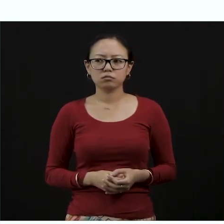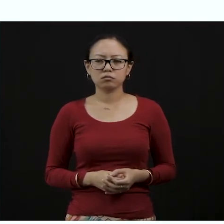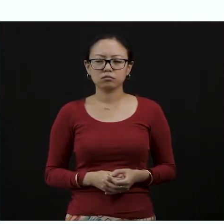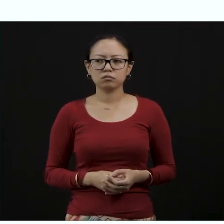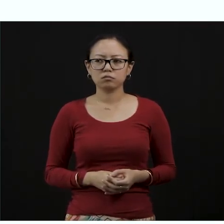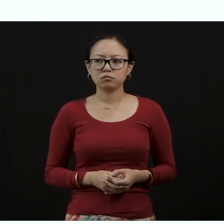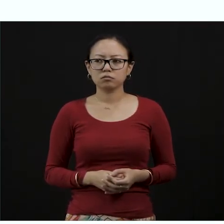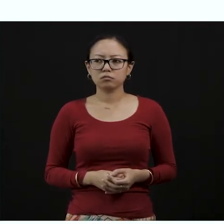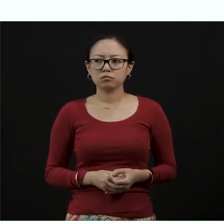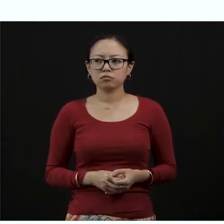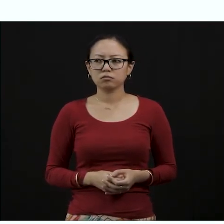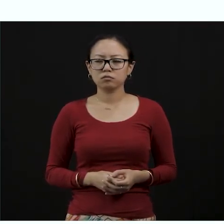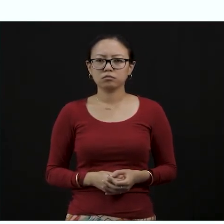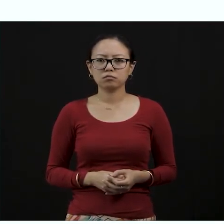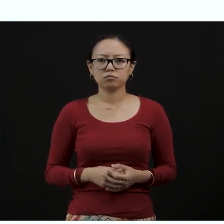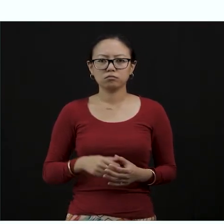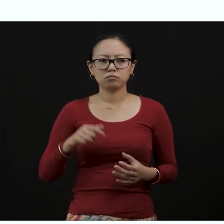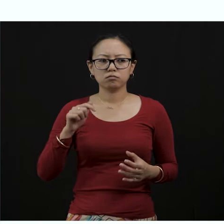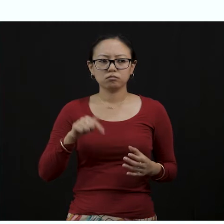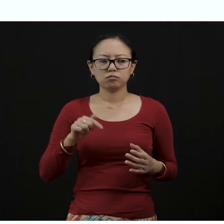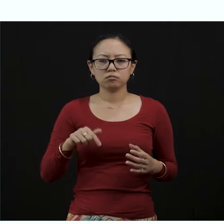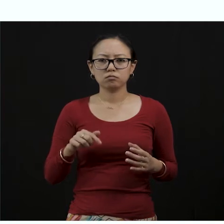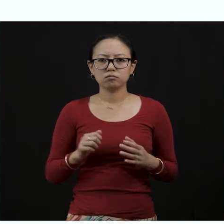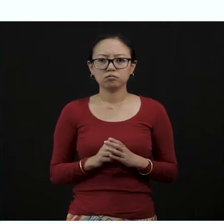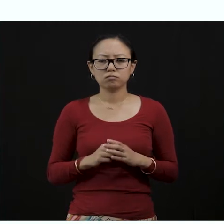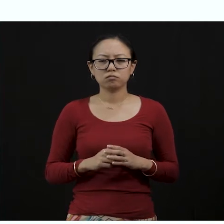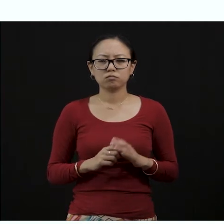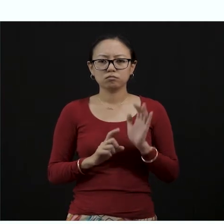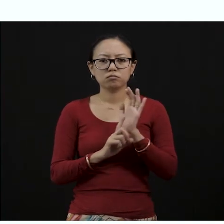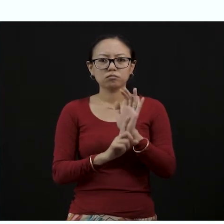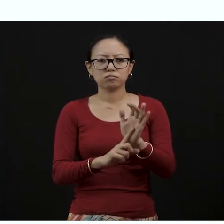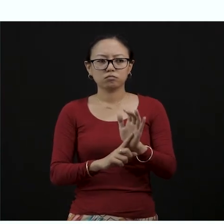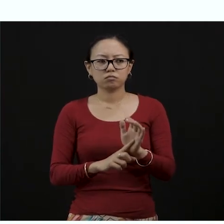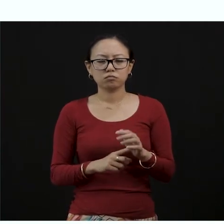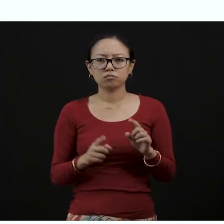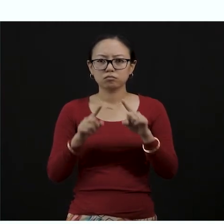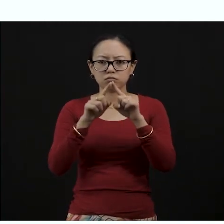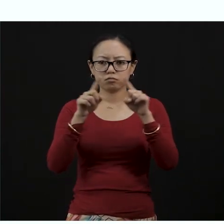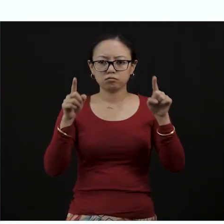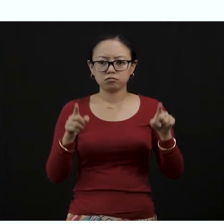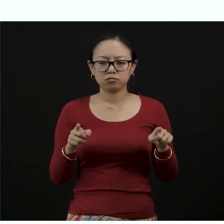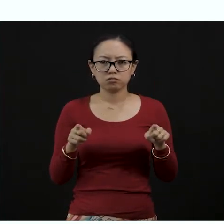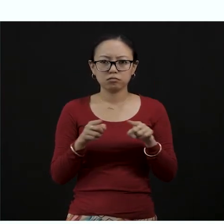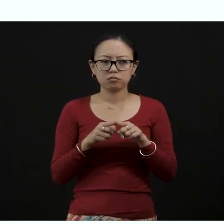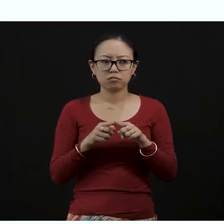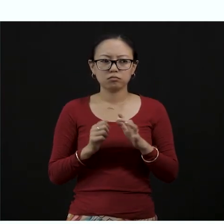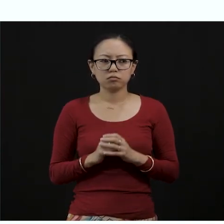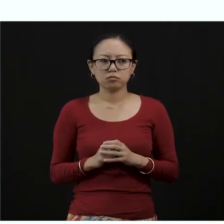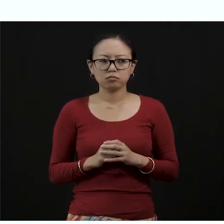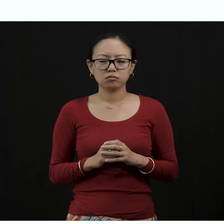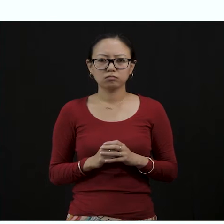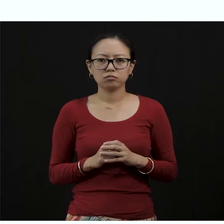me show you one thing. So here this is called a square. So this is a square. All the 4 sides are equal, but see, this is only